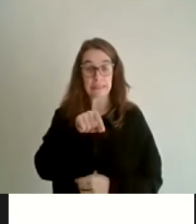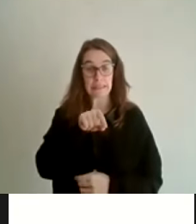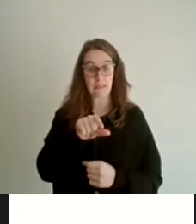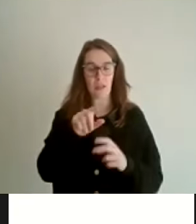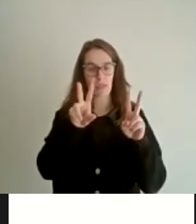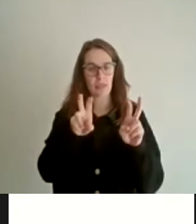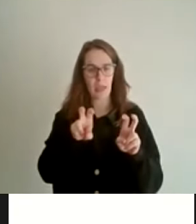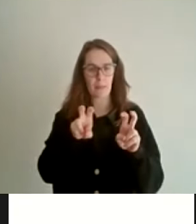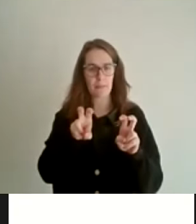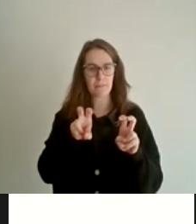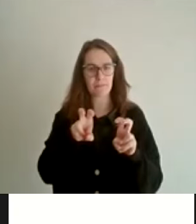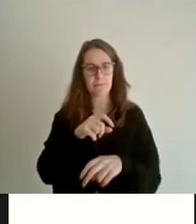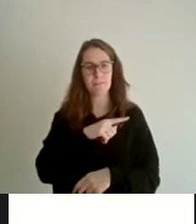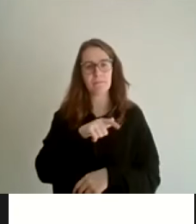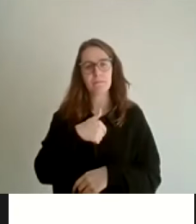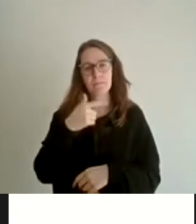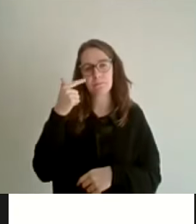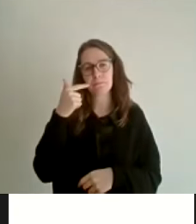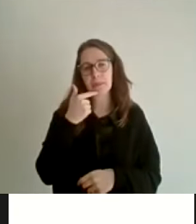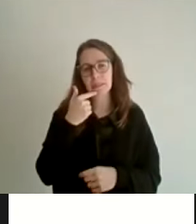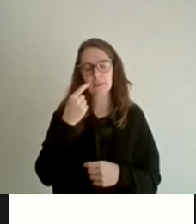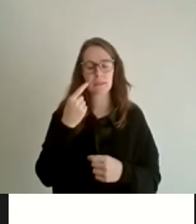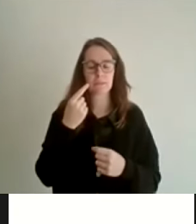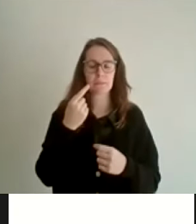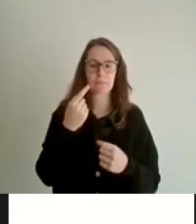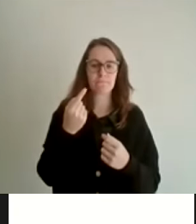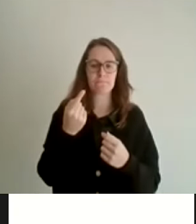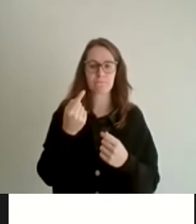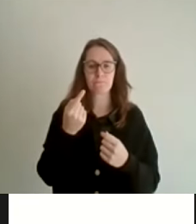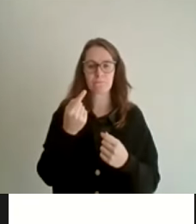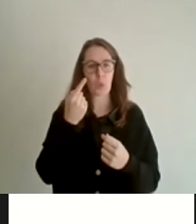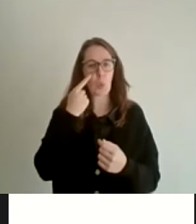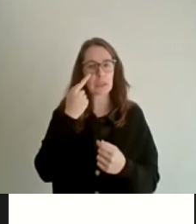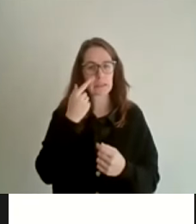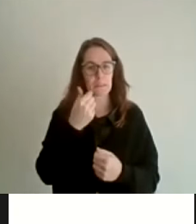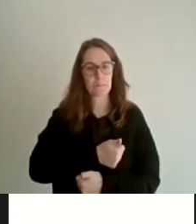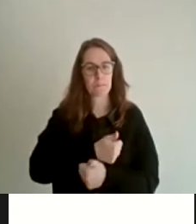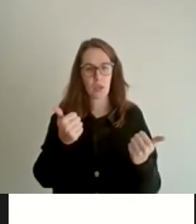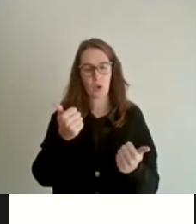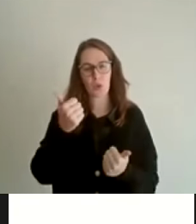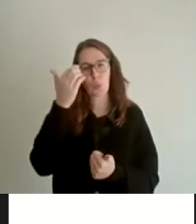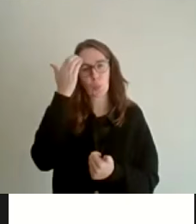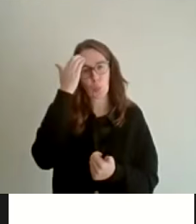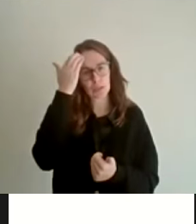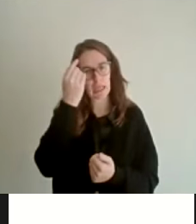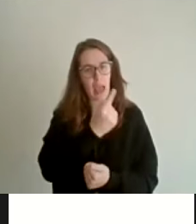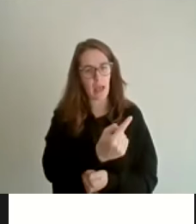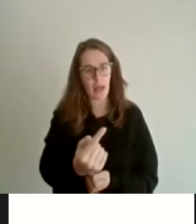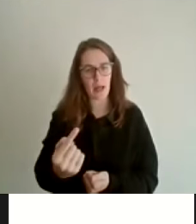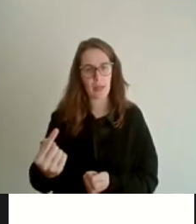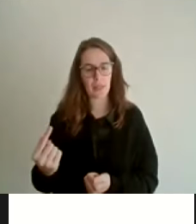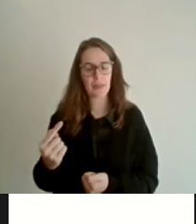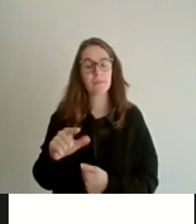need to gain knowledge on each other, and we need to build bridges. We need